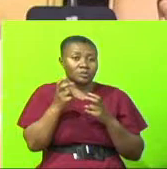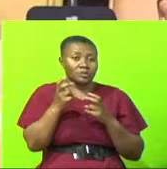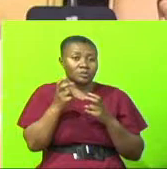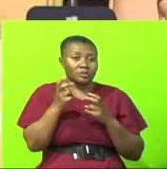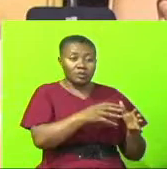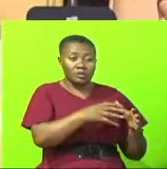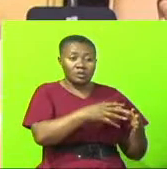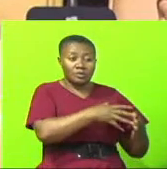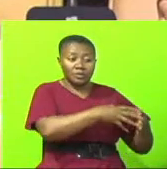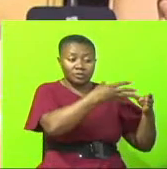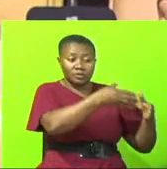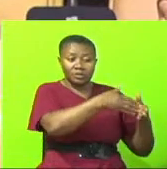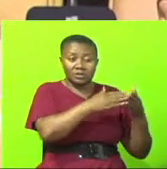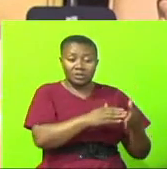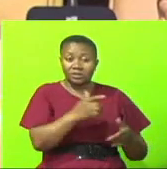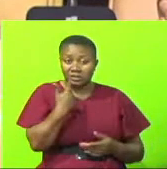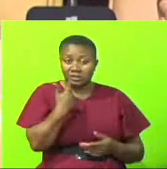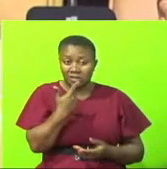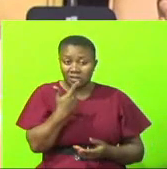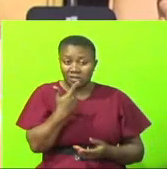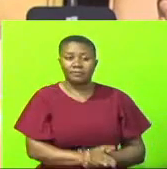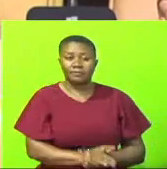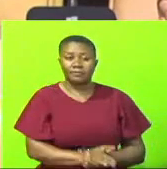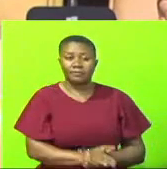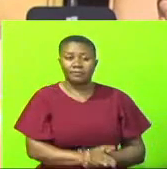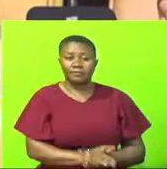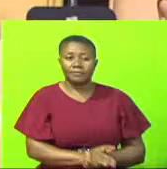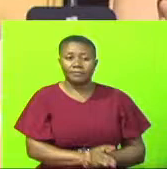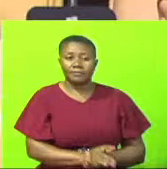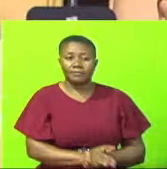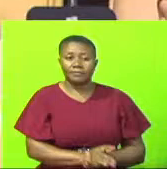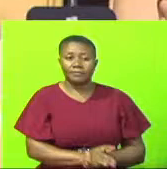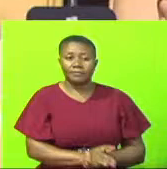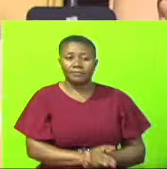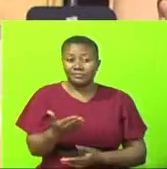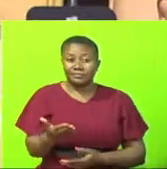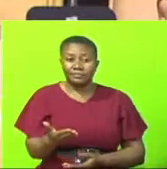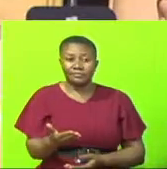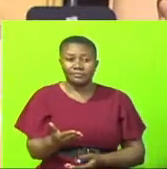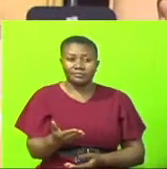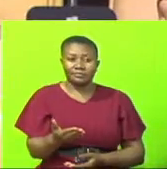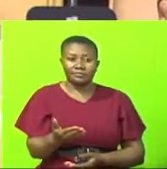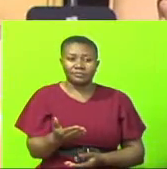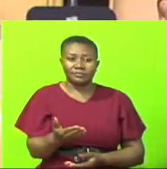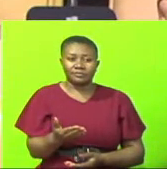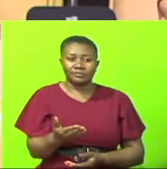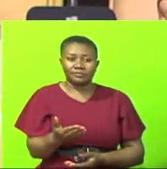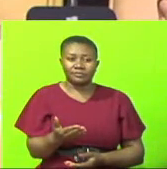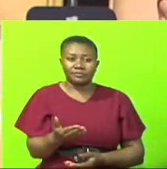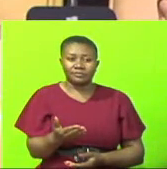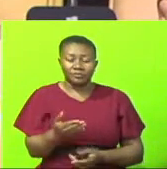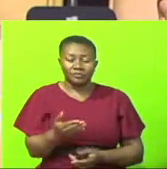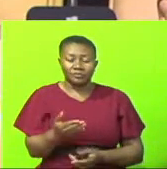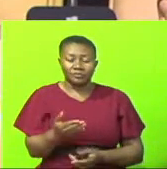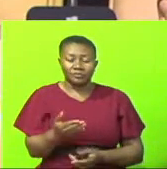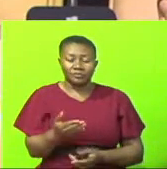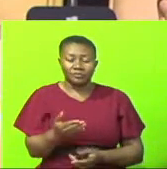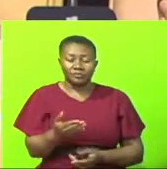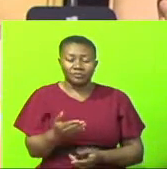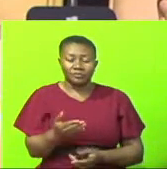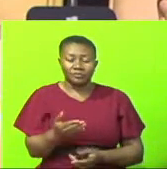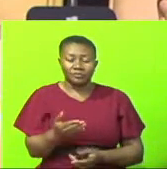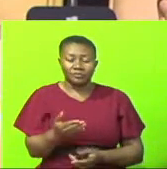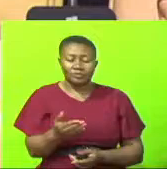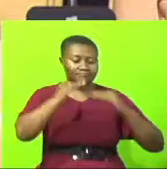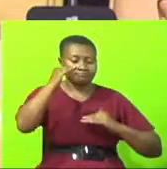And that particular provision deals with the balance of power in this